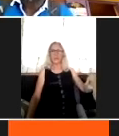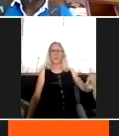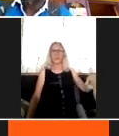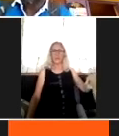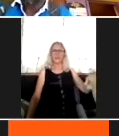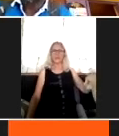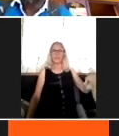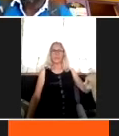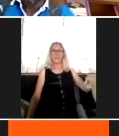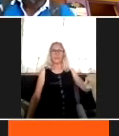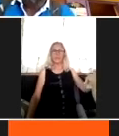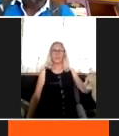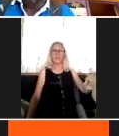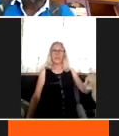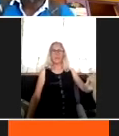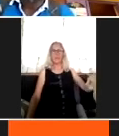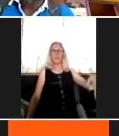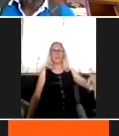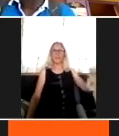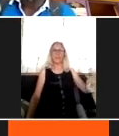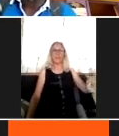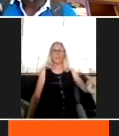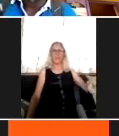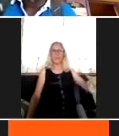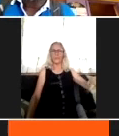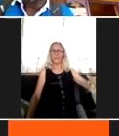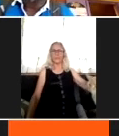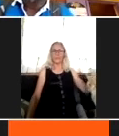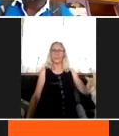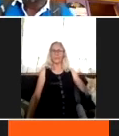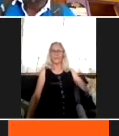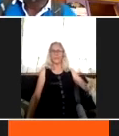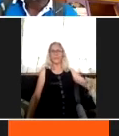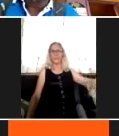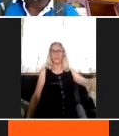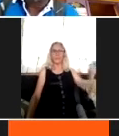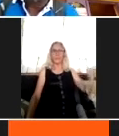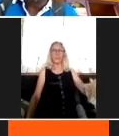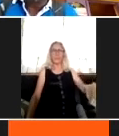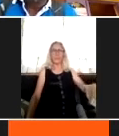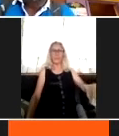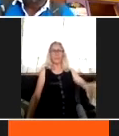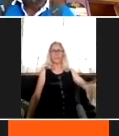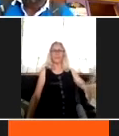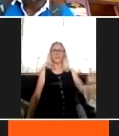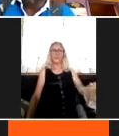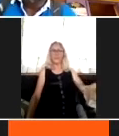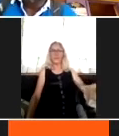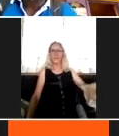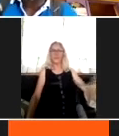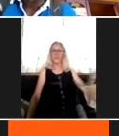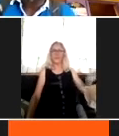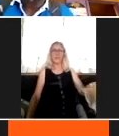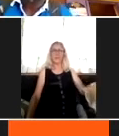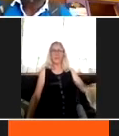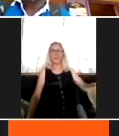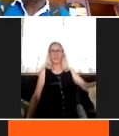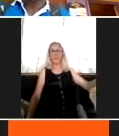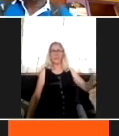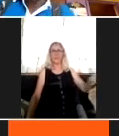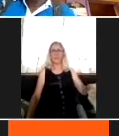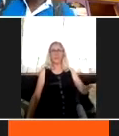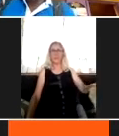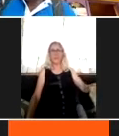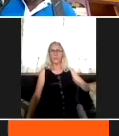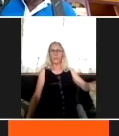let Abraham John have dominion over the fish of the sea, over the birds of the air, over the cattle, over all the earth, and over